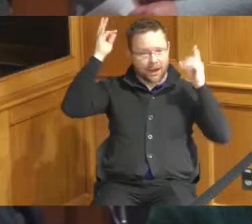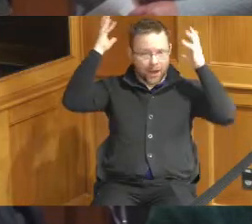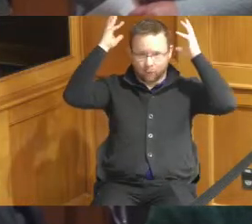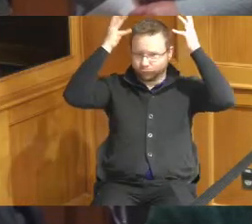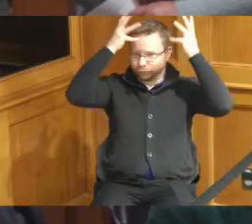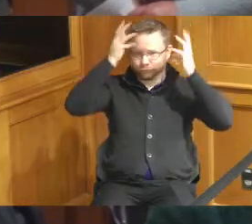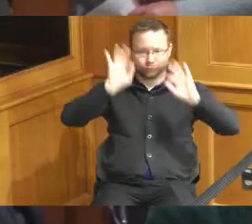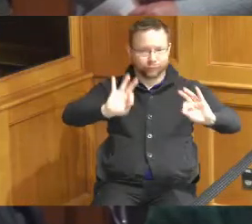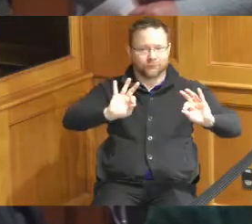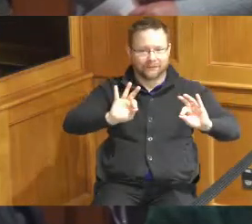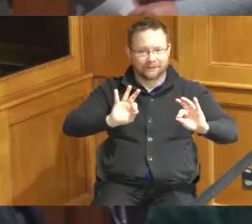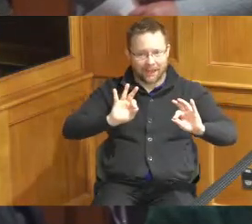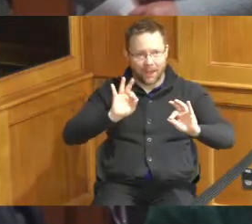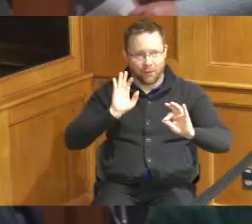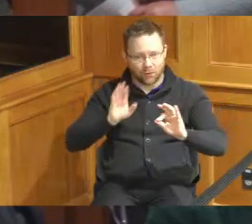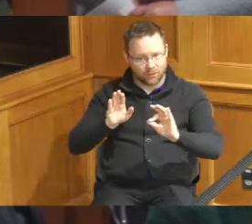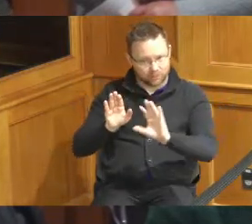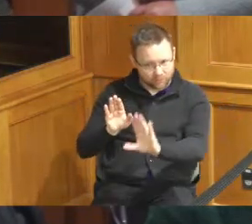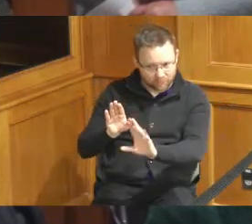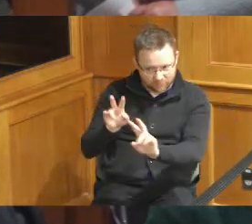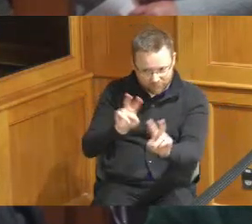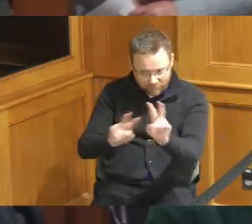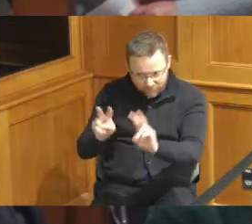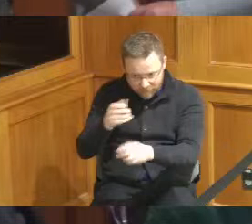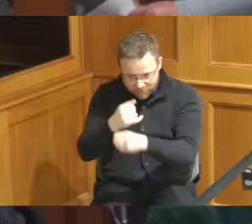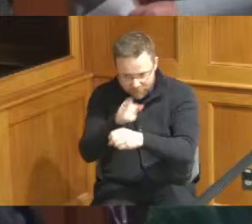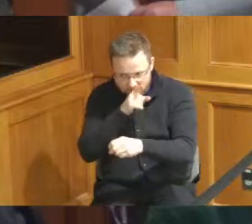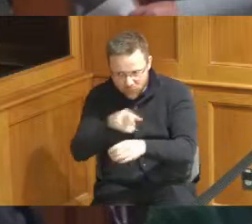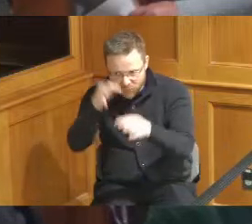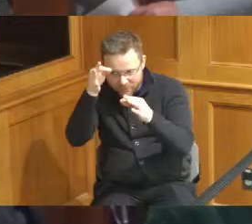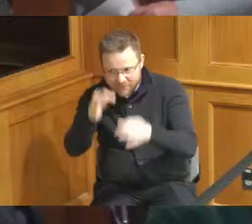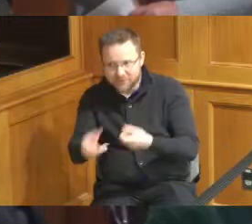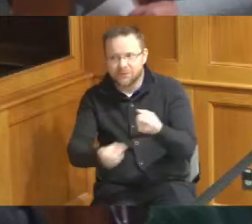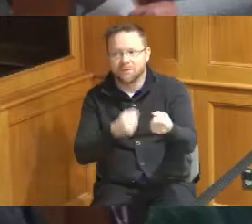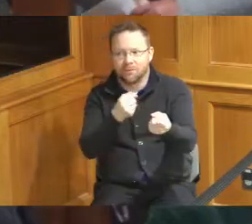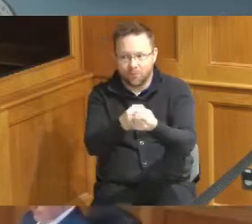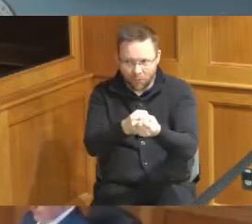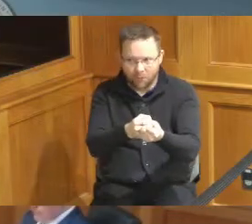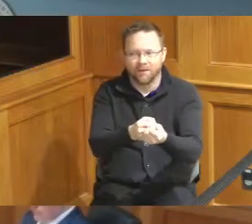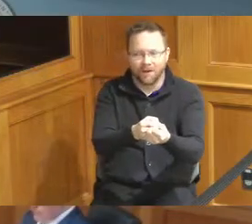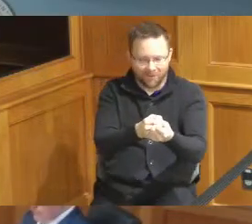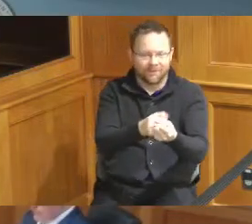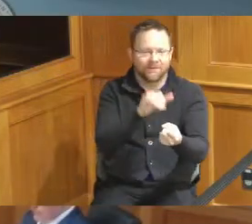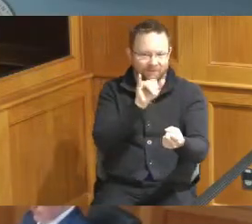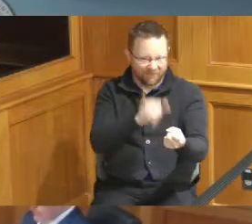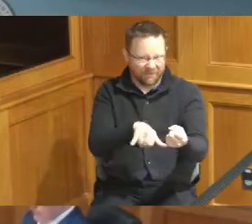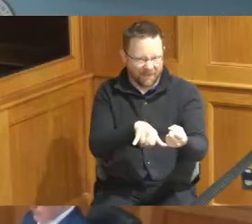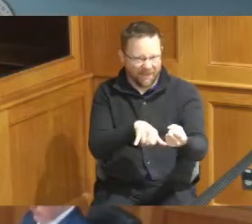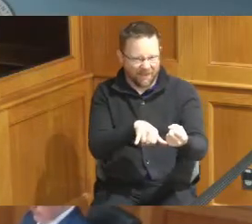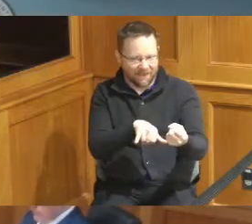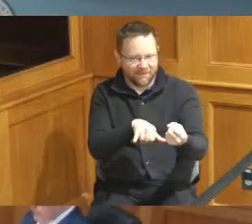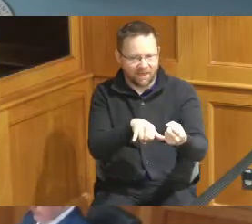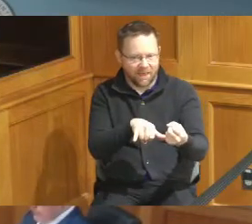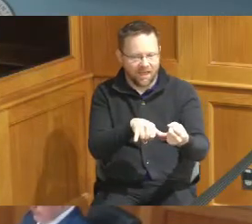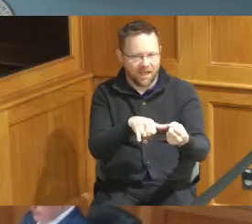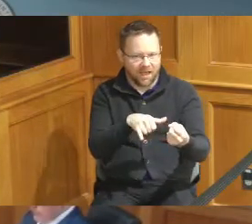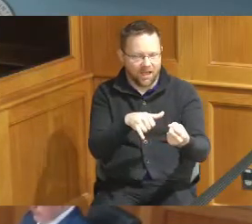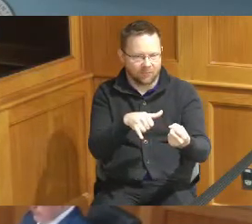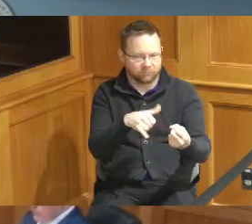sure those decisions are made for that vulnerable population. Thank you so much. Thank you. Before you